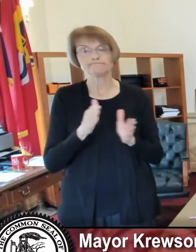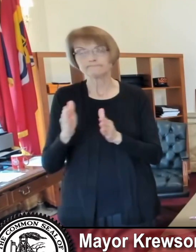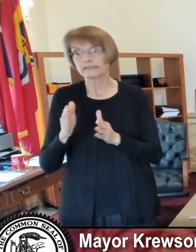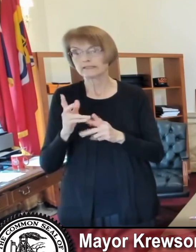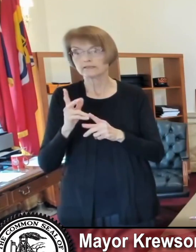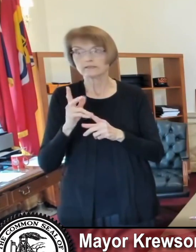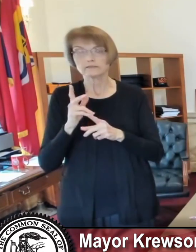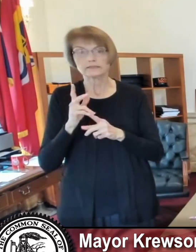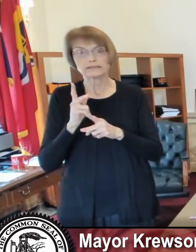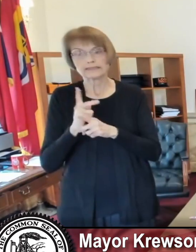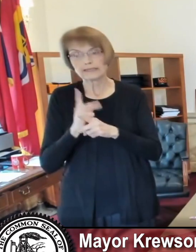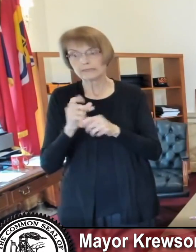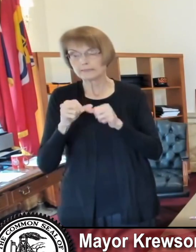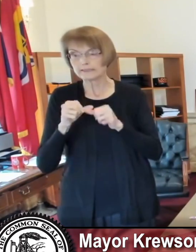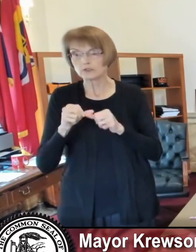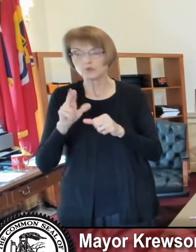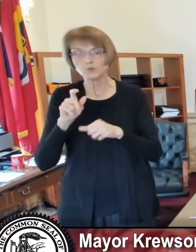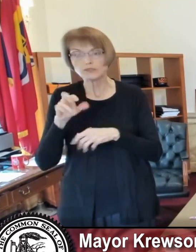their utilities on,